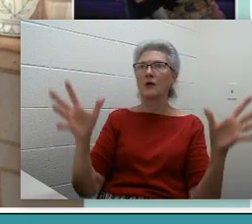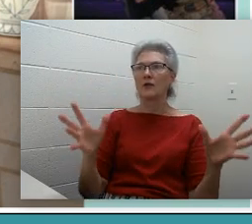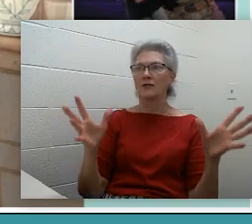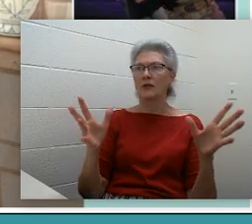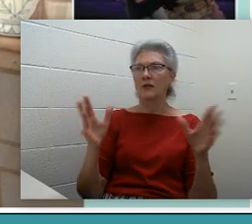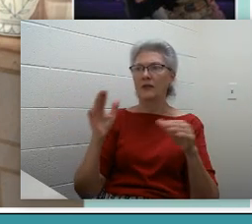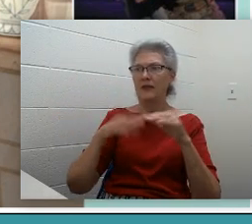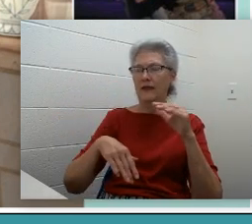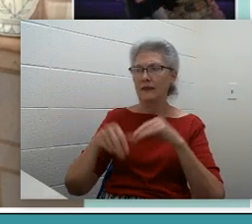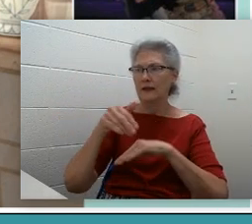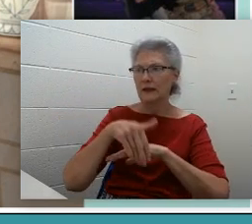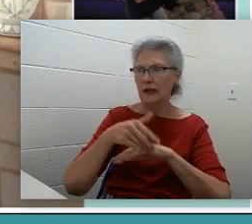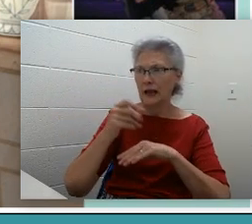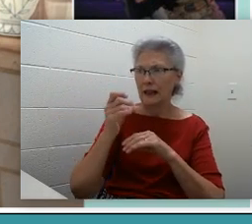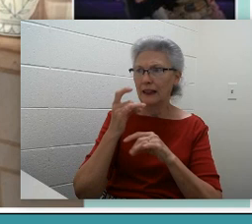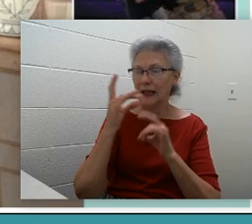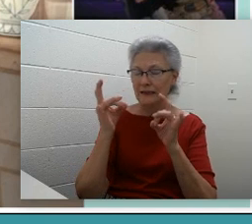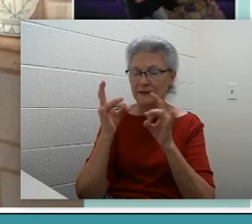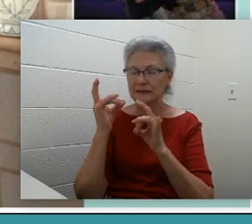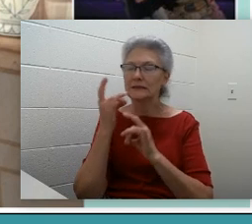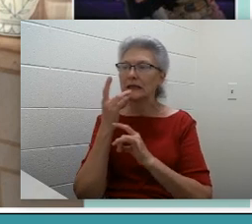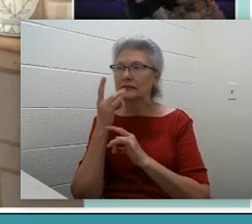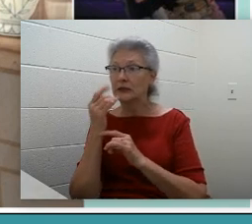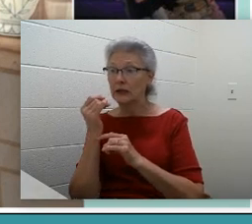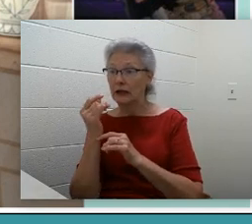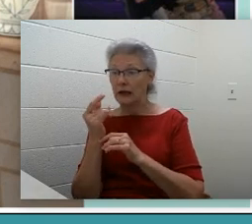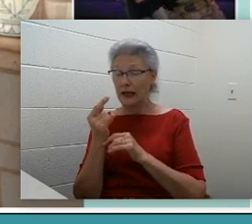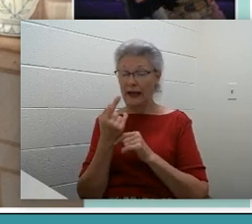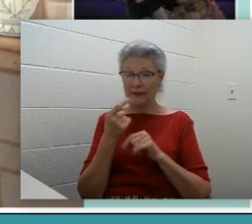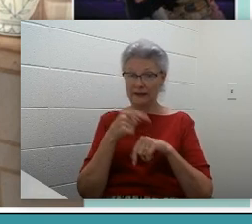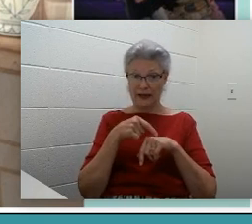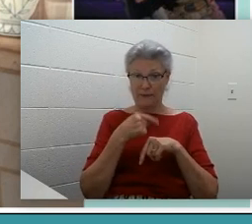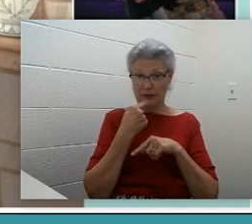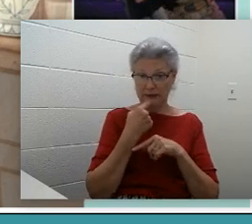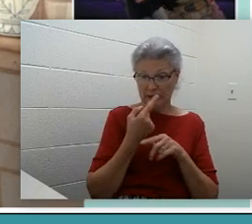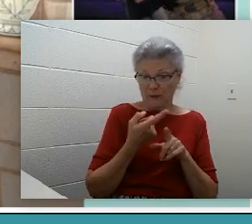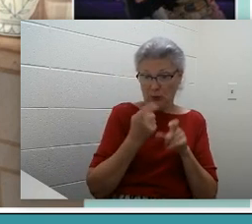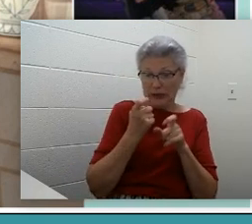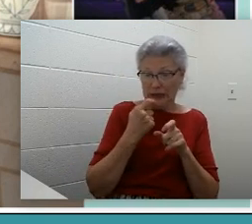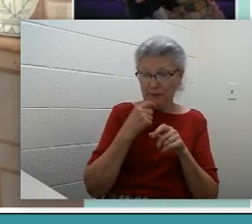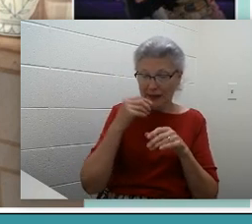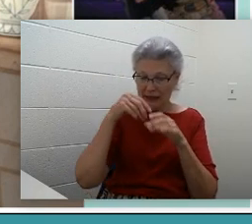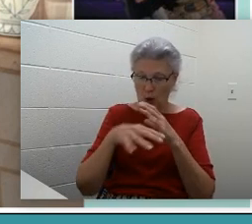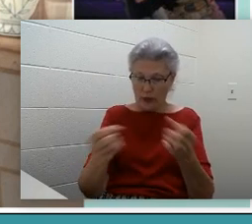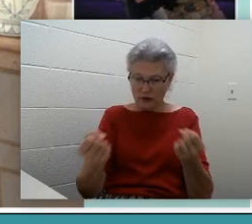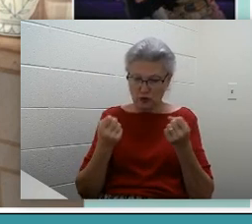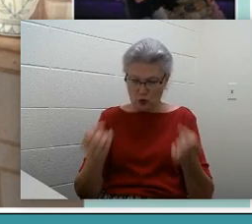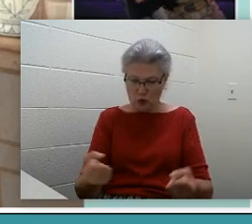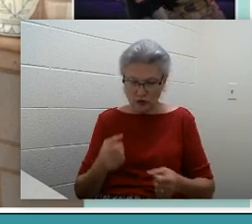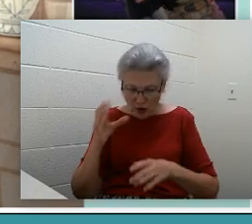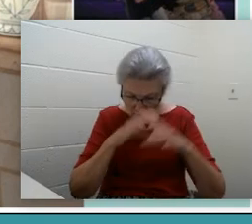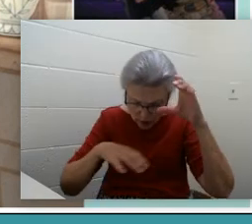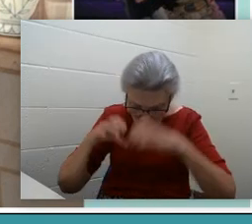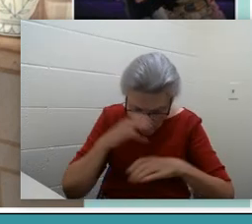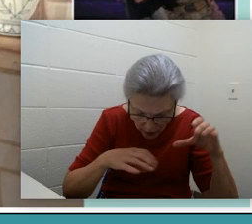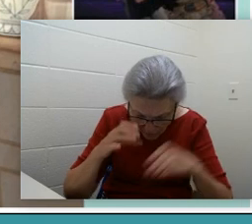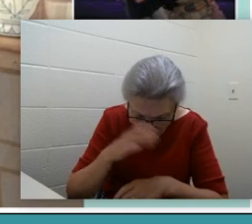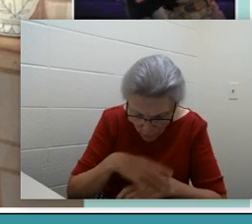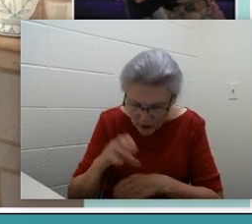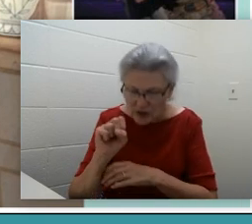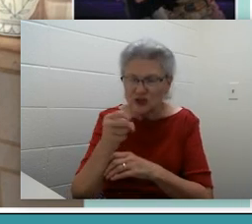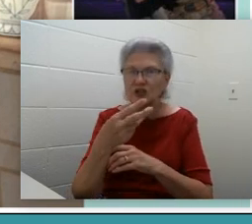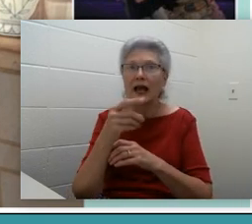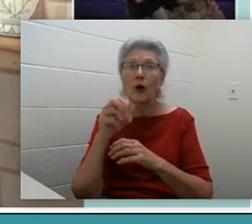this, it had been in all the drawers in the nursery, looking for Peter's shadow, rummaged the wardrobe, and turned every